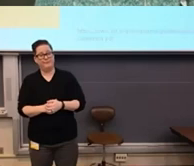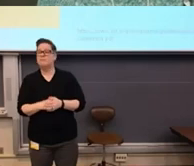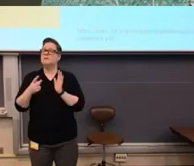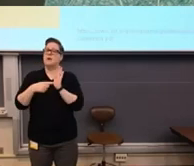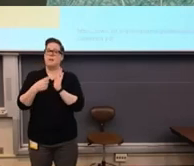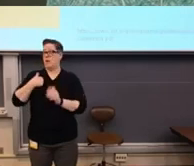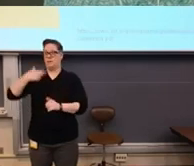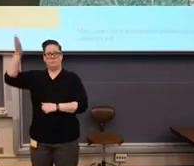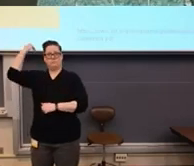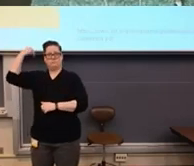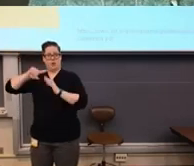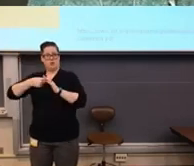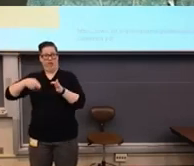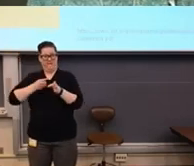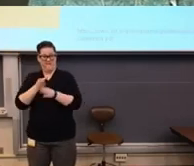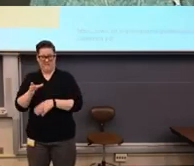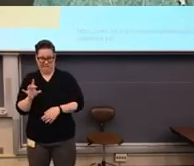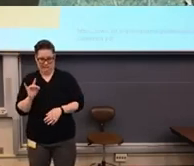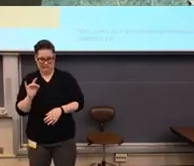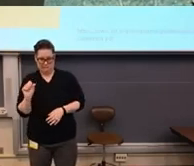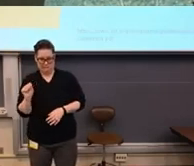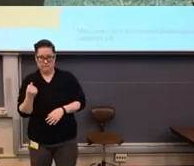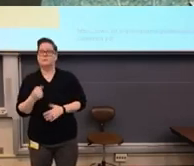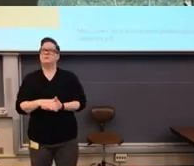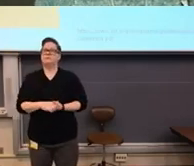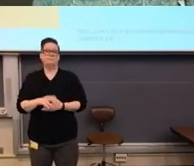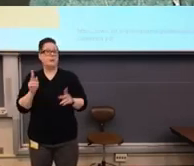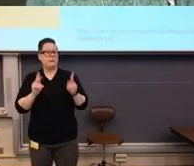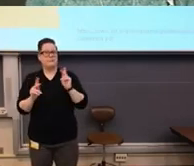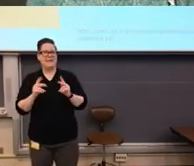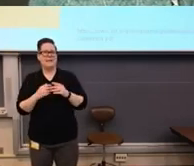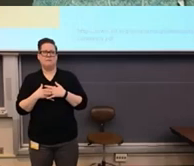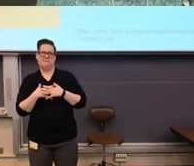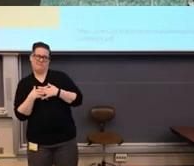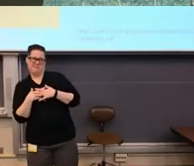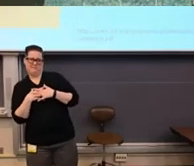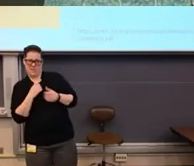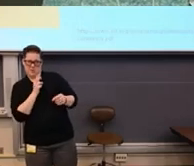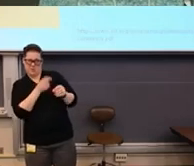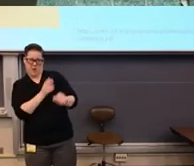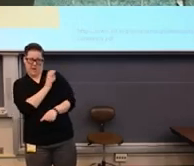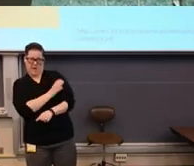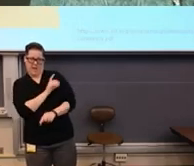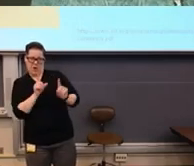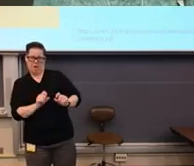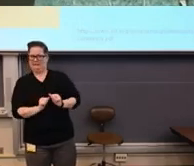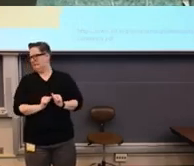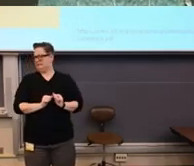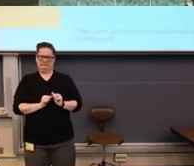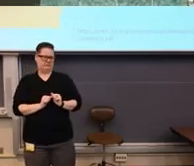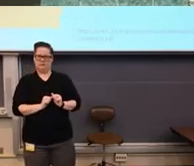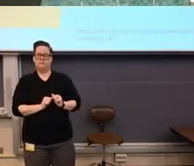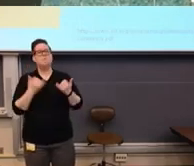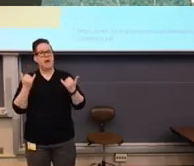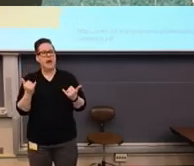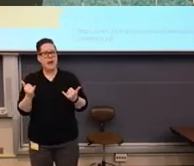I started in this field in the early 80s, people were reluctant to join clinical trials. Now people are